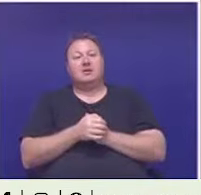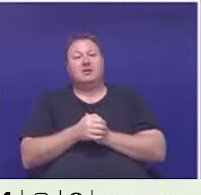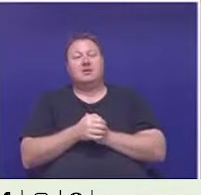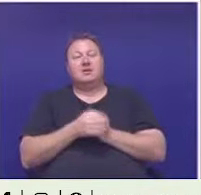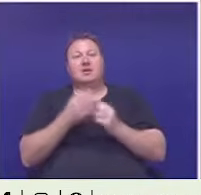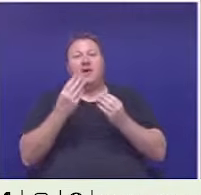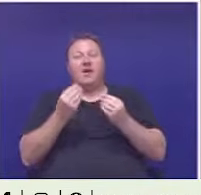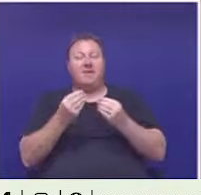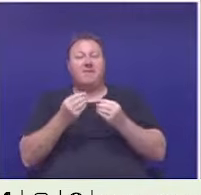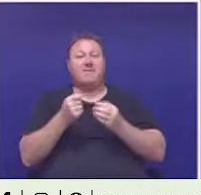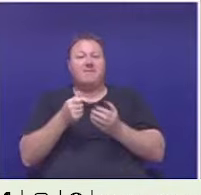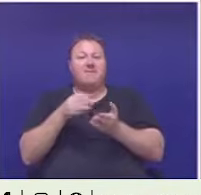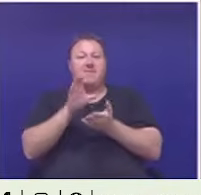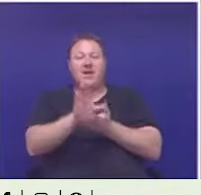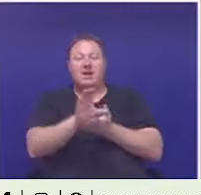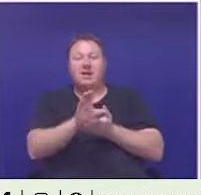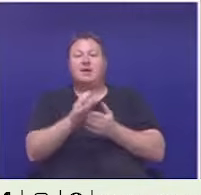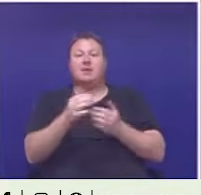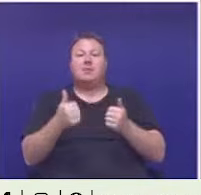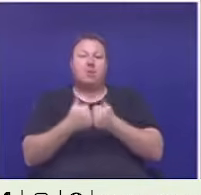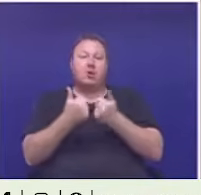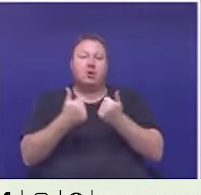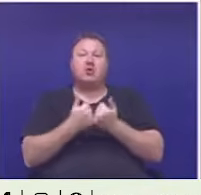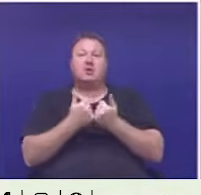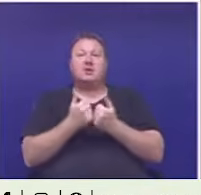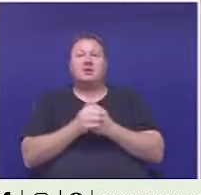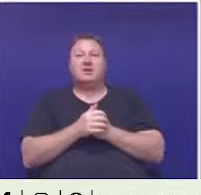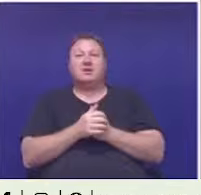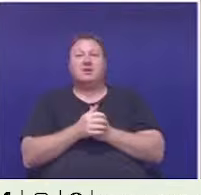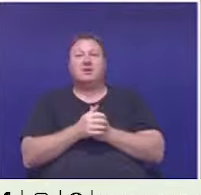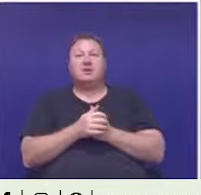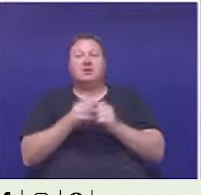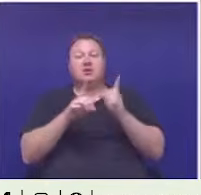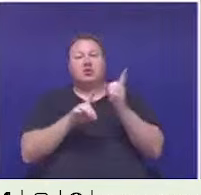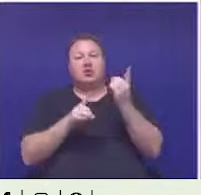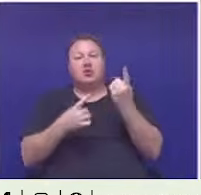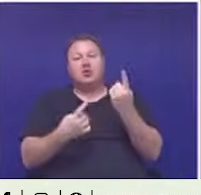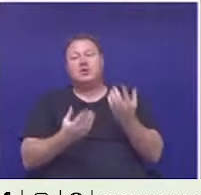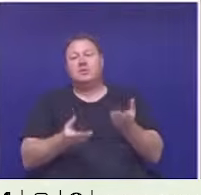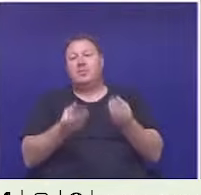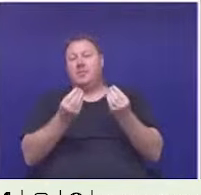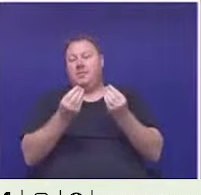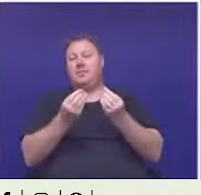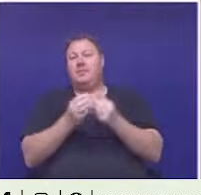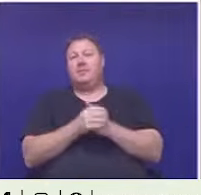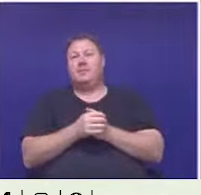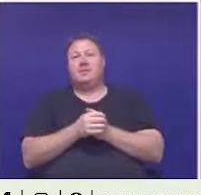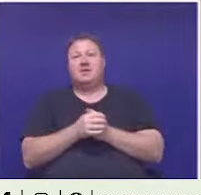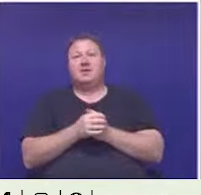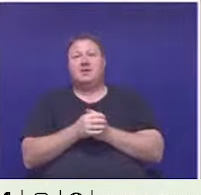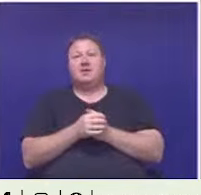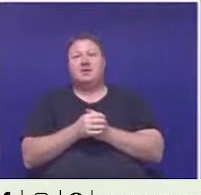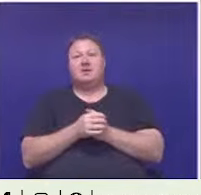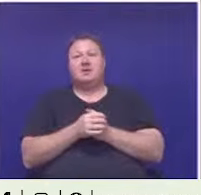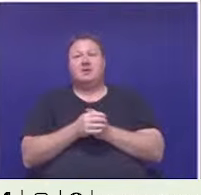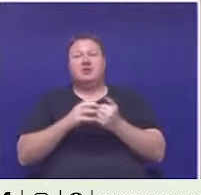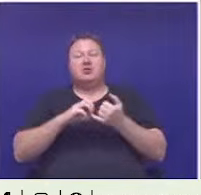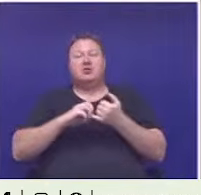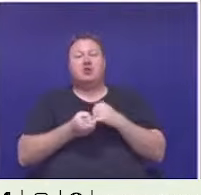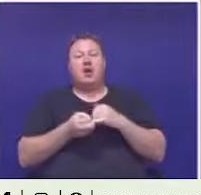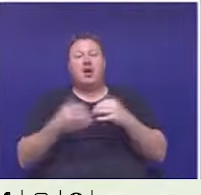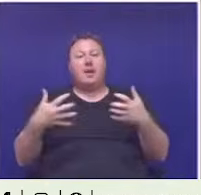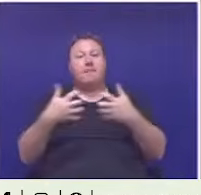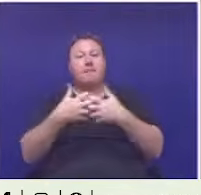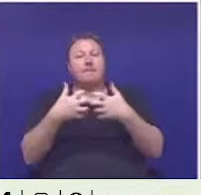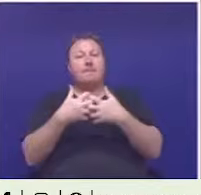to give them bursaries to go and get their degrees through UNISA. So we are really trying to match our efforts,